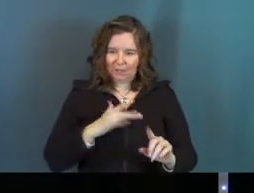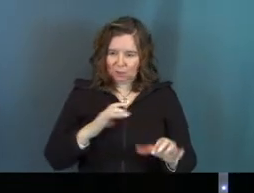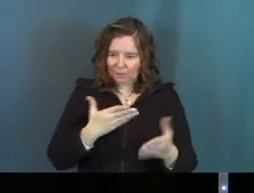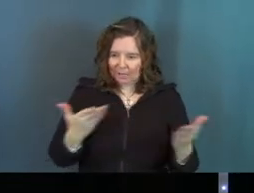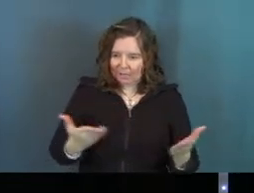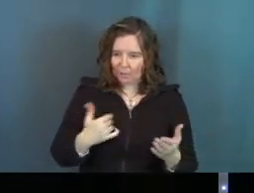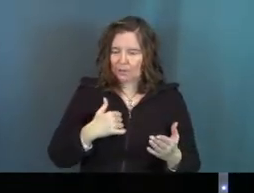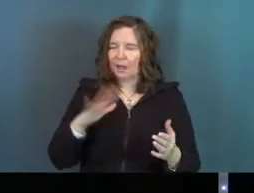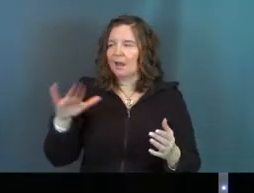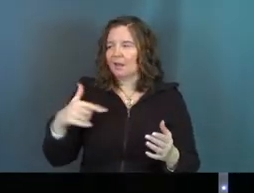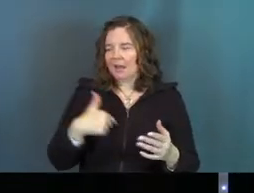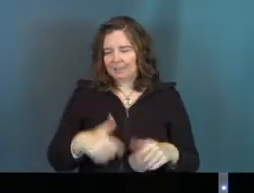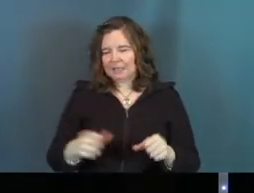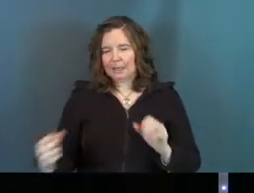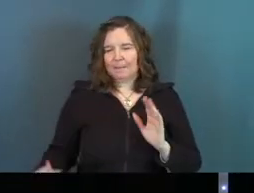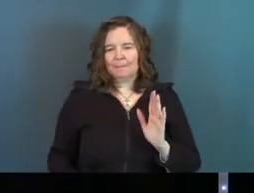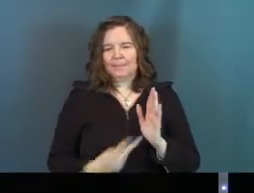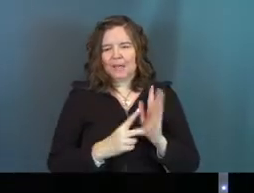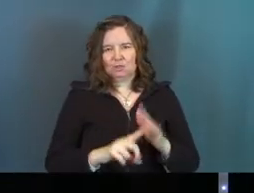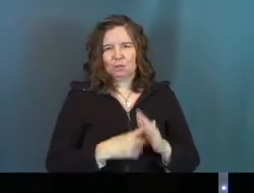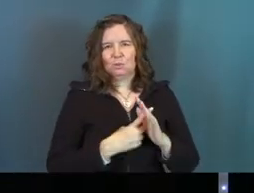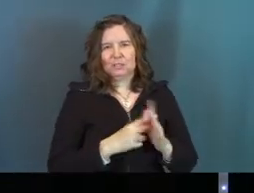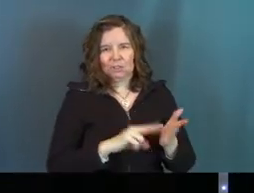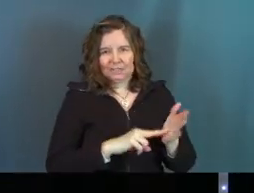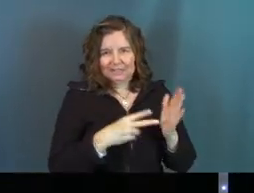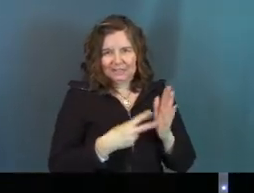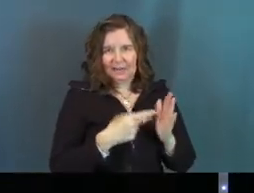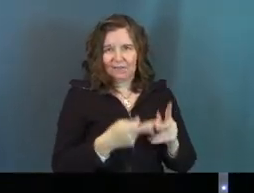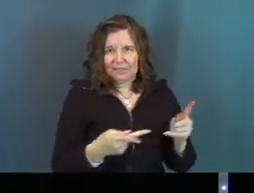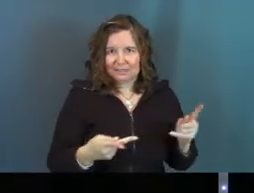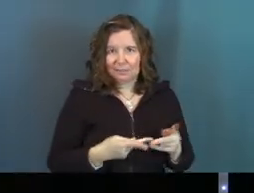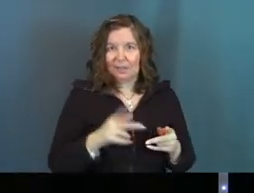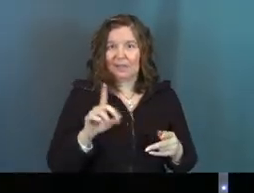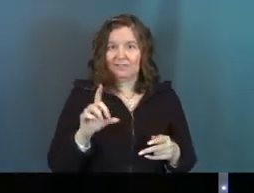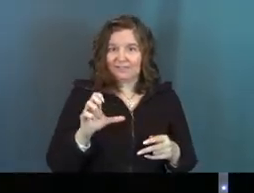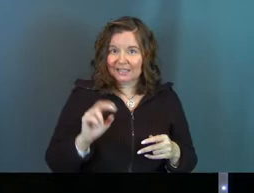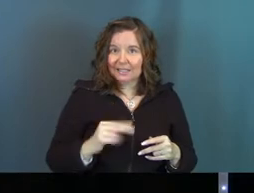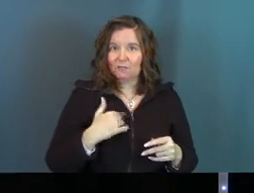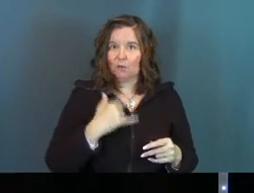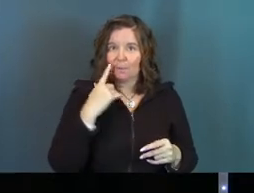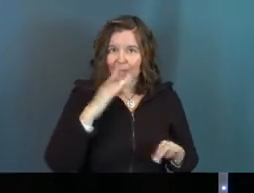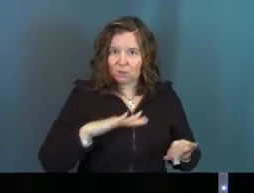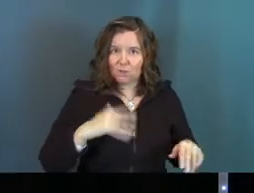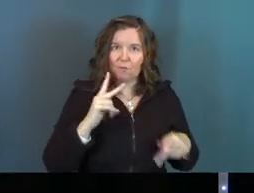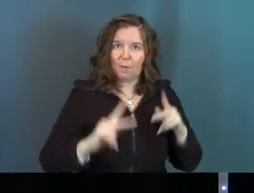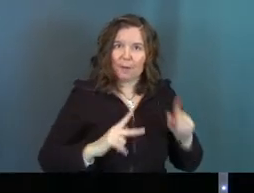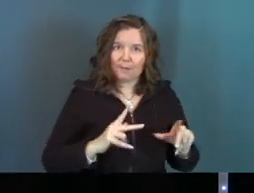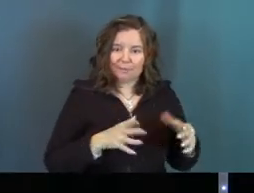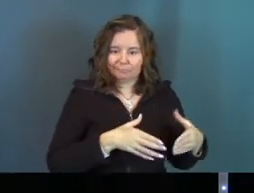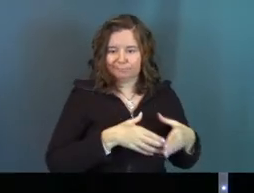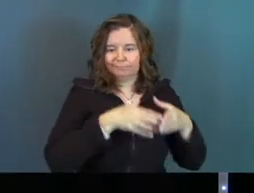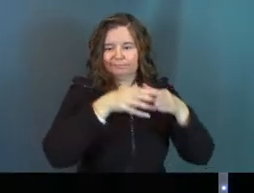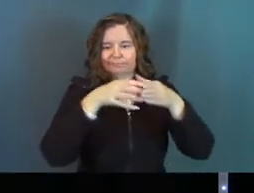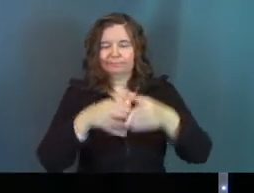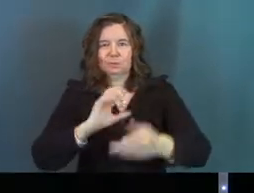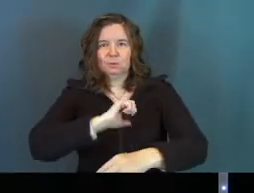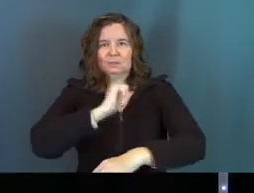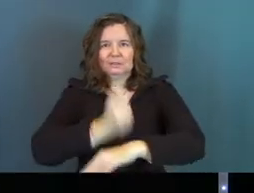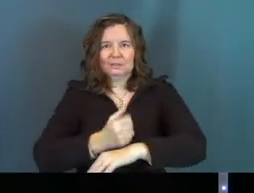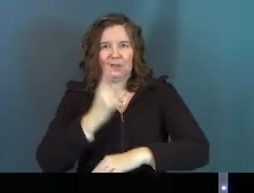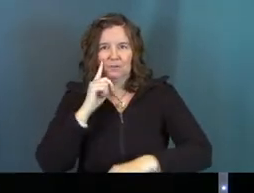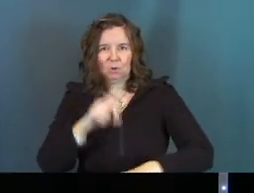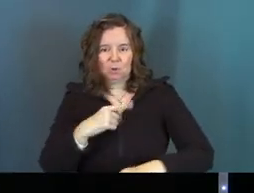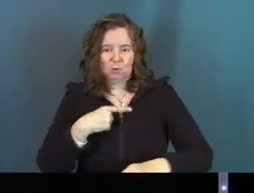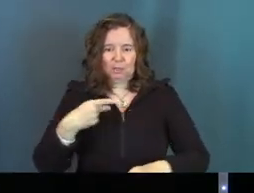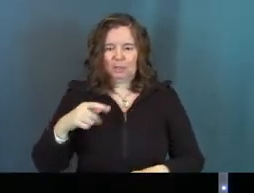doing that here where he's like, hey, I'm taking you back to the original intent of this place I intended for my children, for my people, to be in a beautiful garden, to be in this